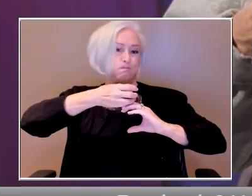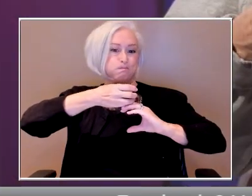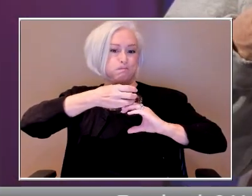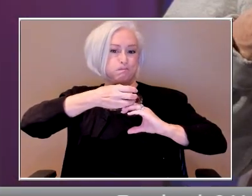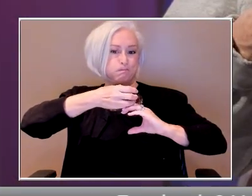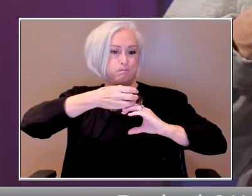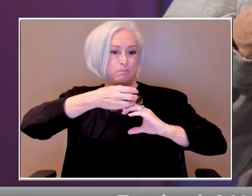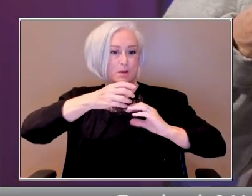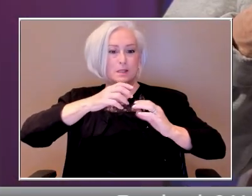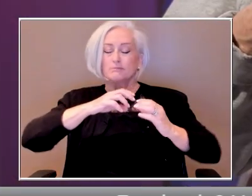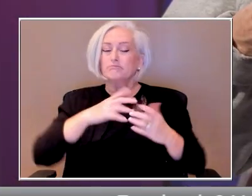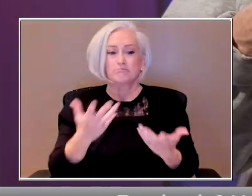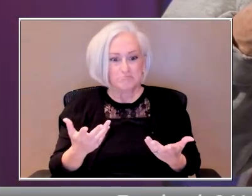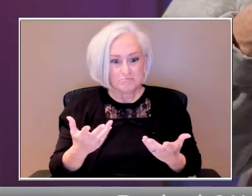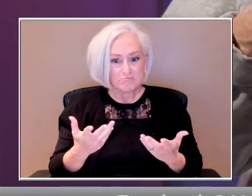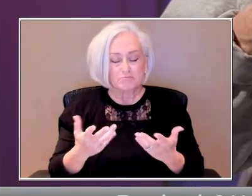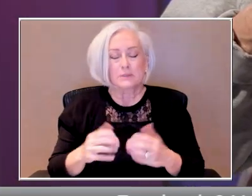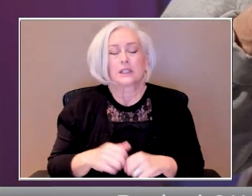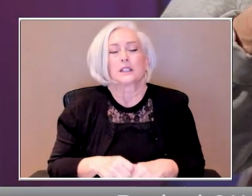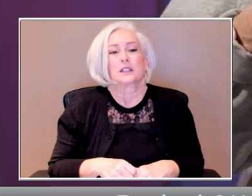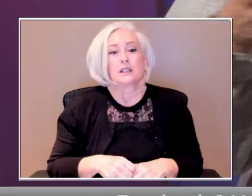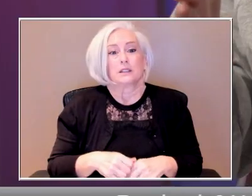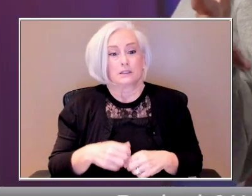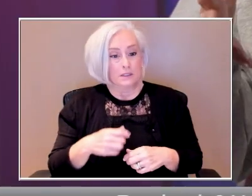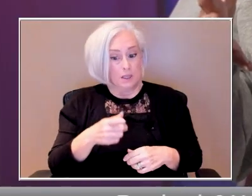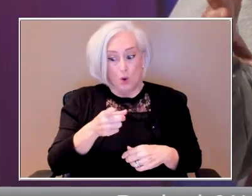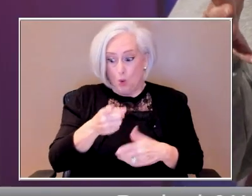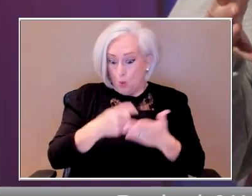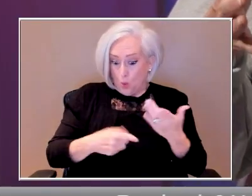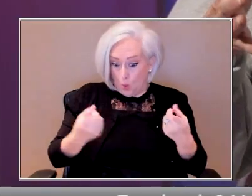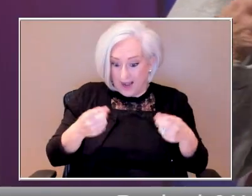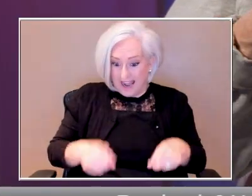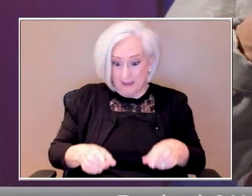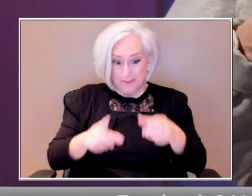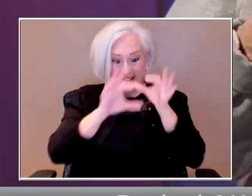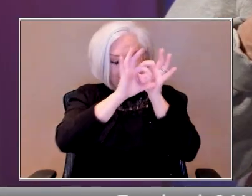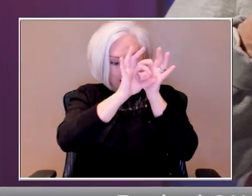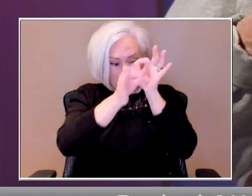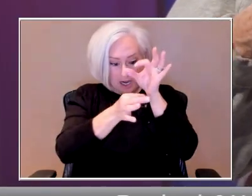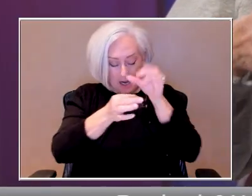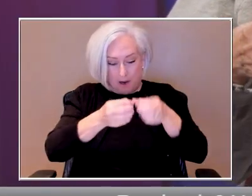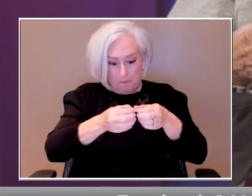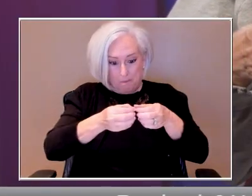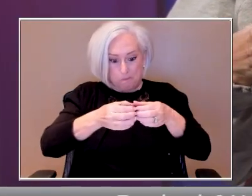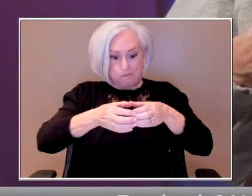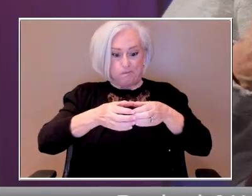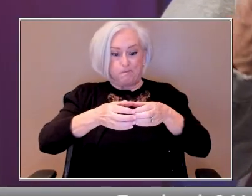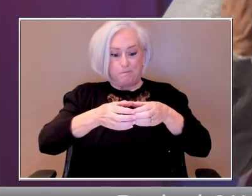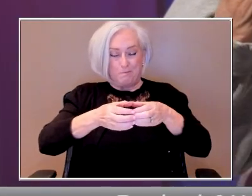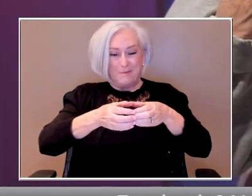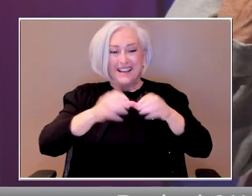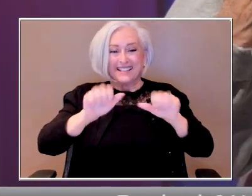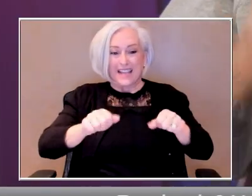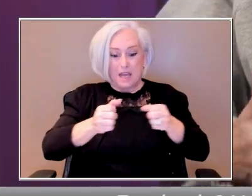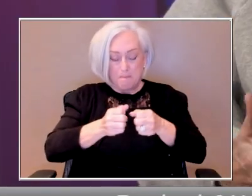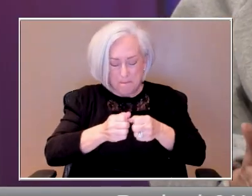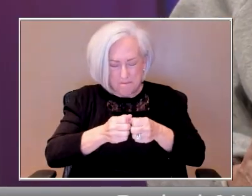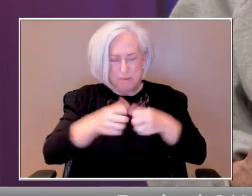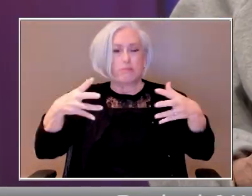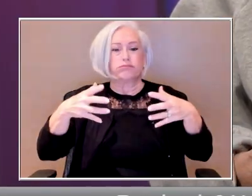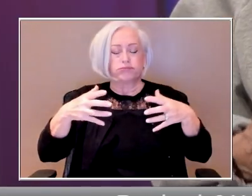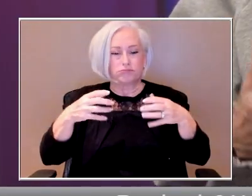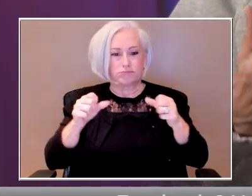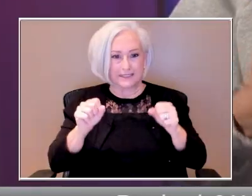what can happen in an aneurysm is they can rupture, and when that happens in the heart, then it is